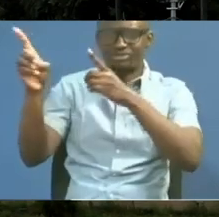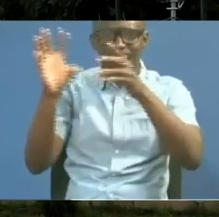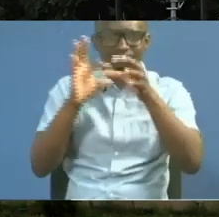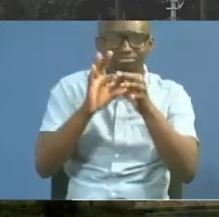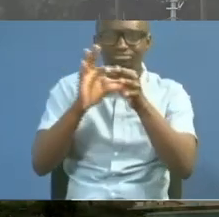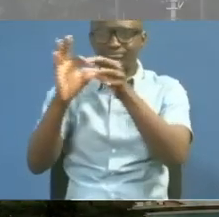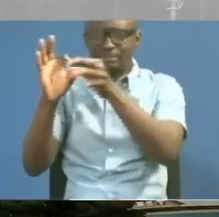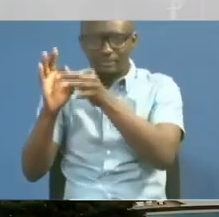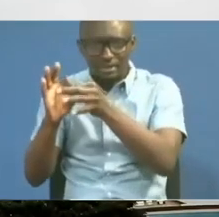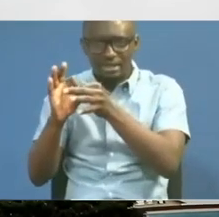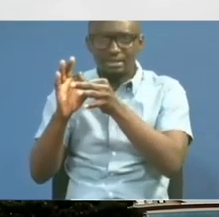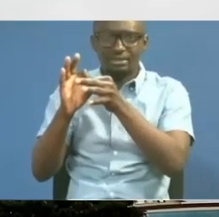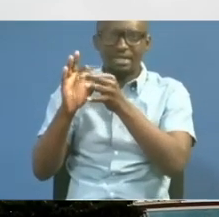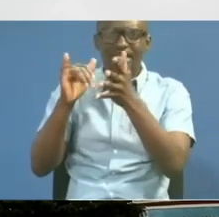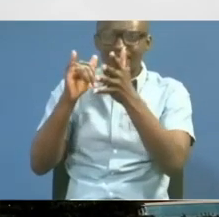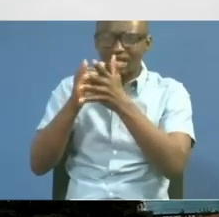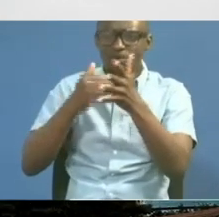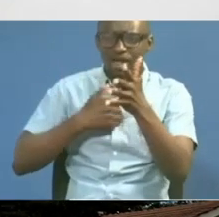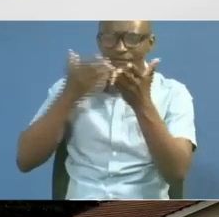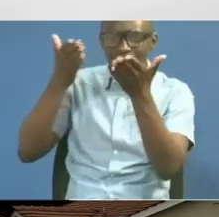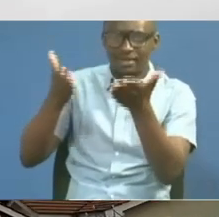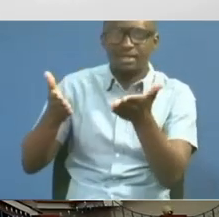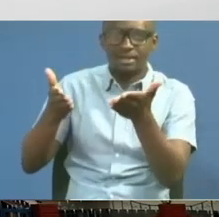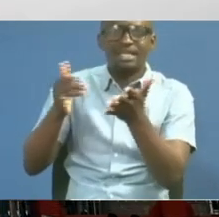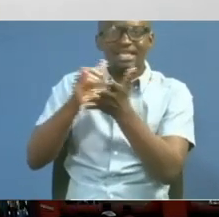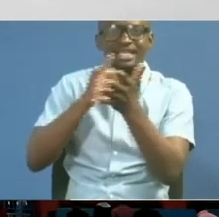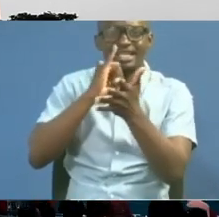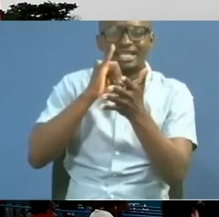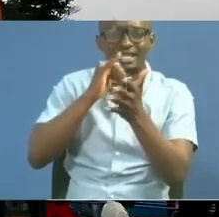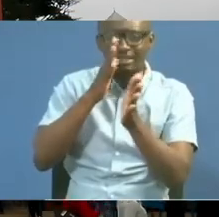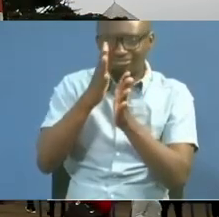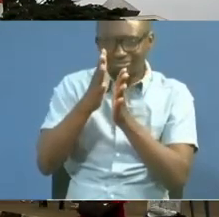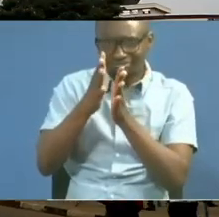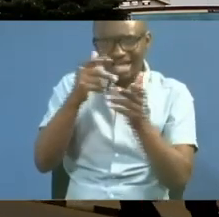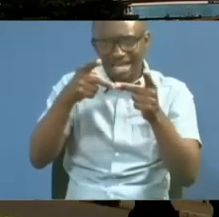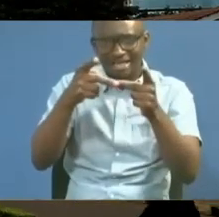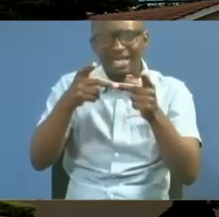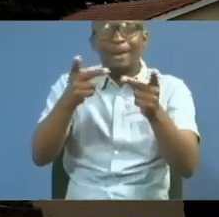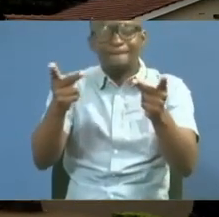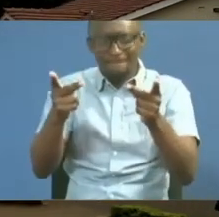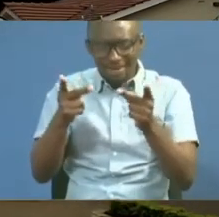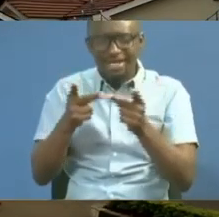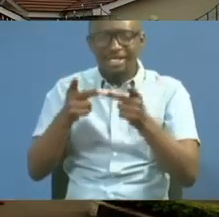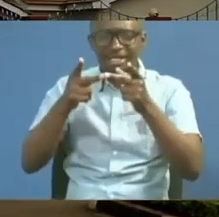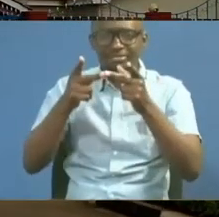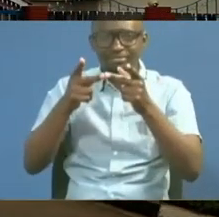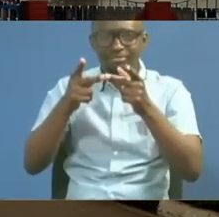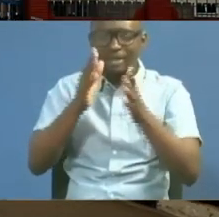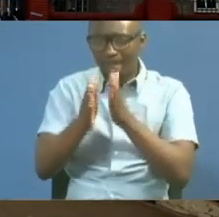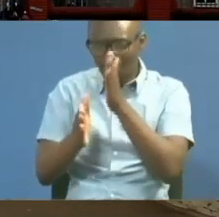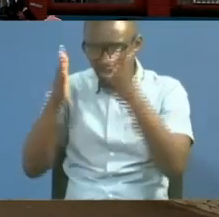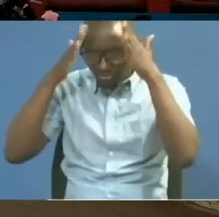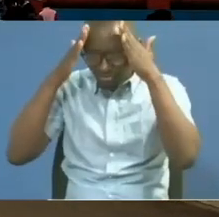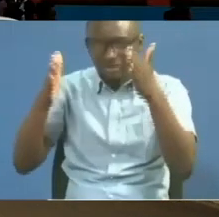transportation networks will exist in those settlements. And that is the area that planning tries to